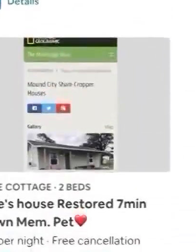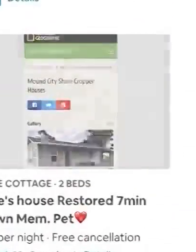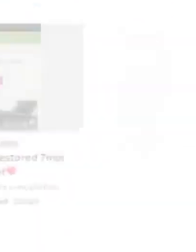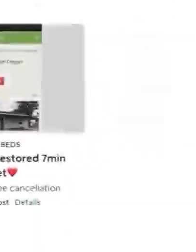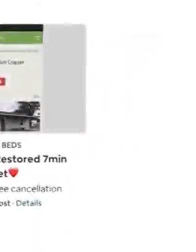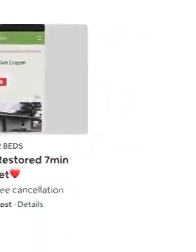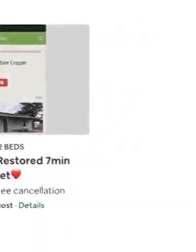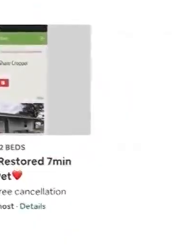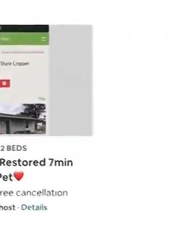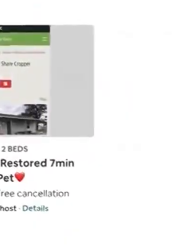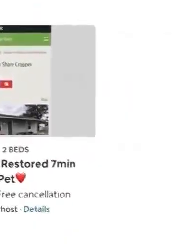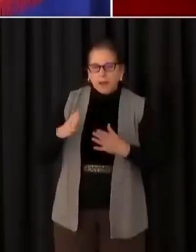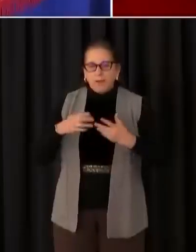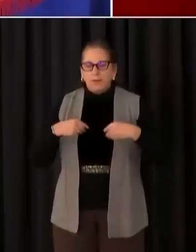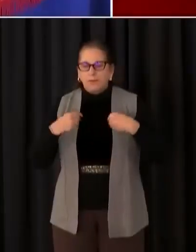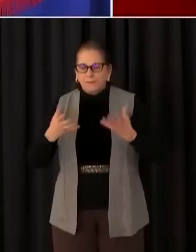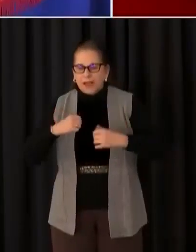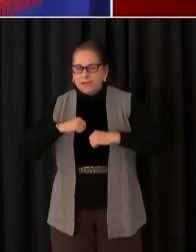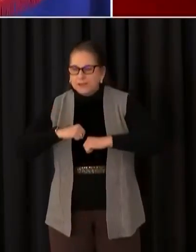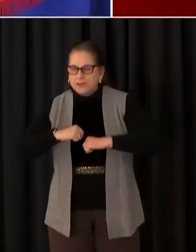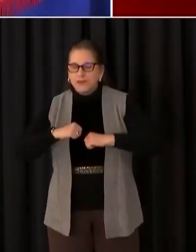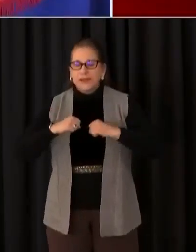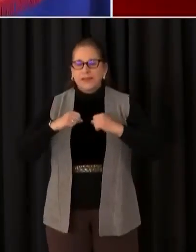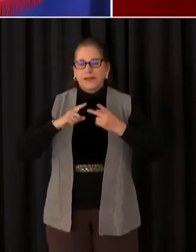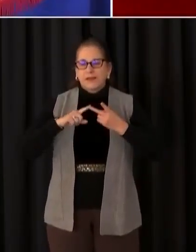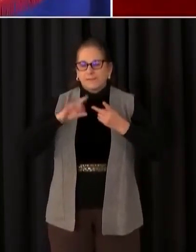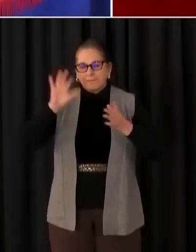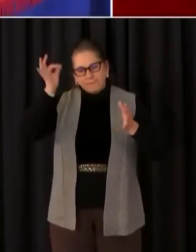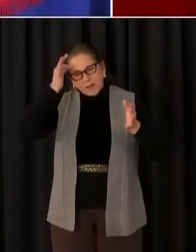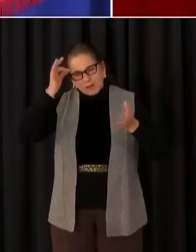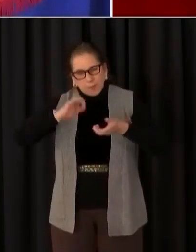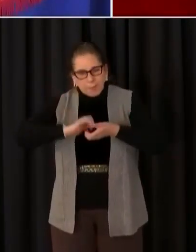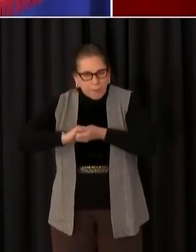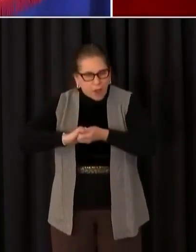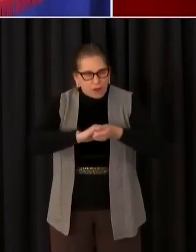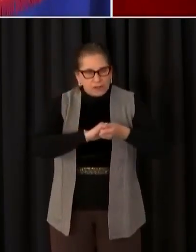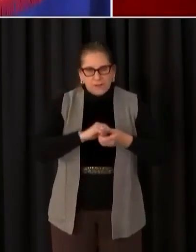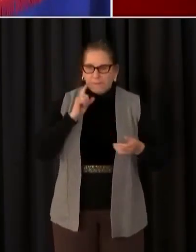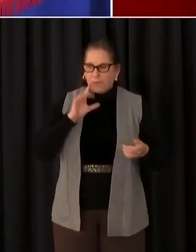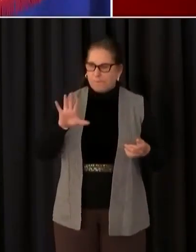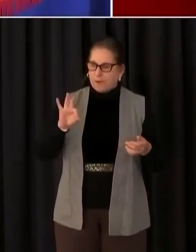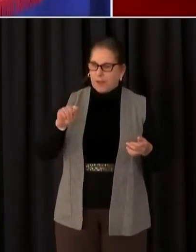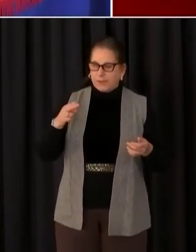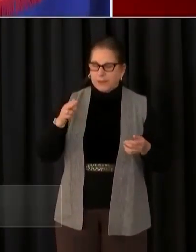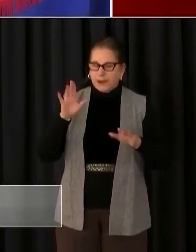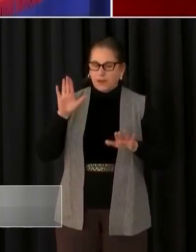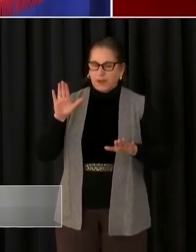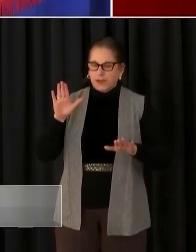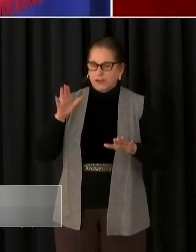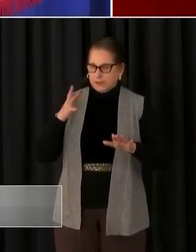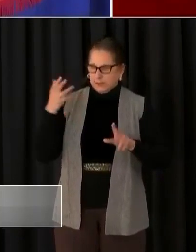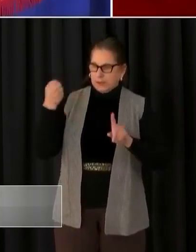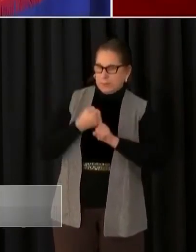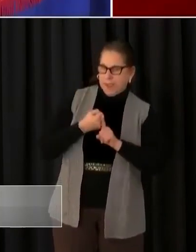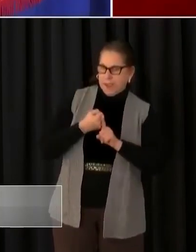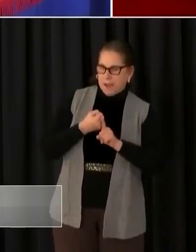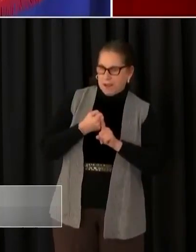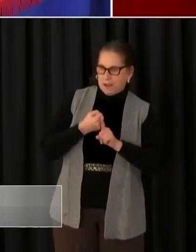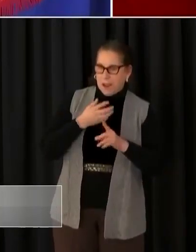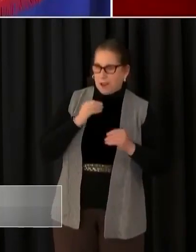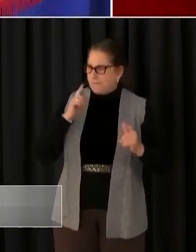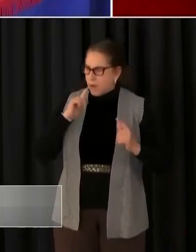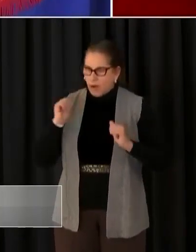the D.C. metro area, and D.C.'s mayor is urging people to stay away. We have asked Americans